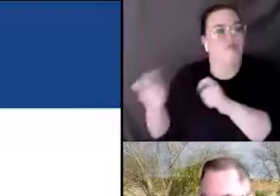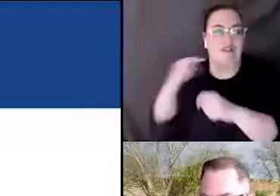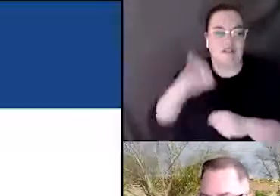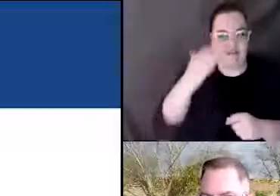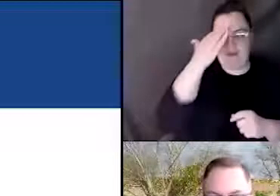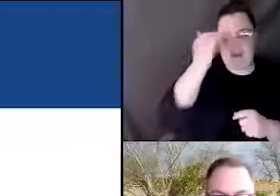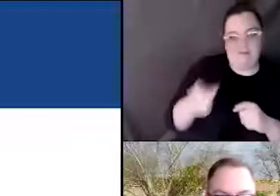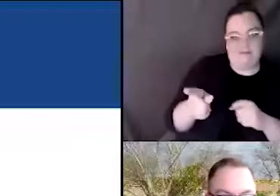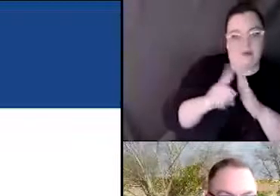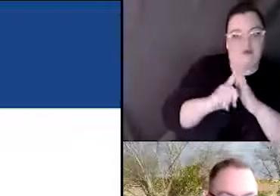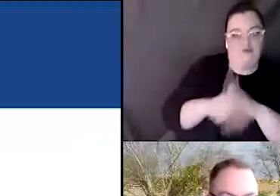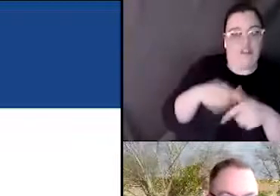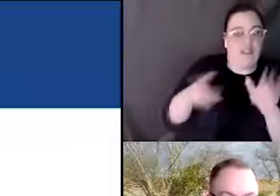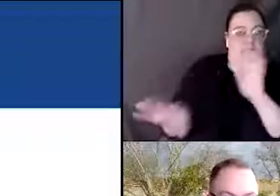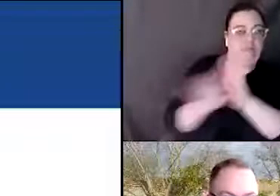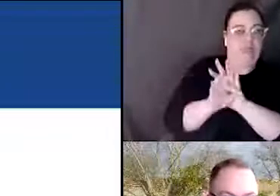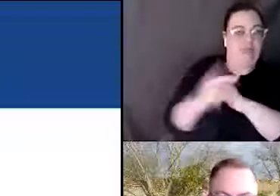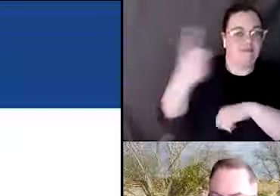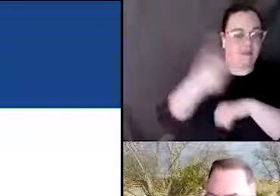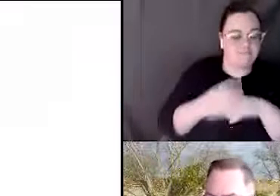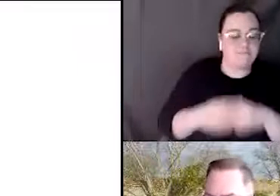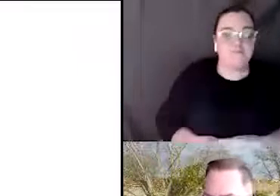scheduled. Okay, so